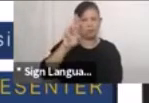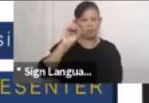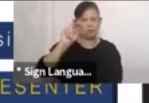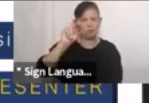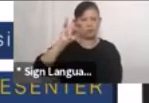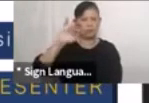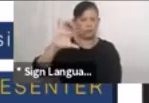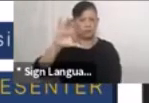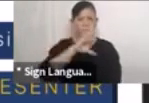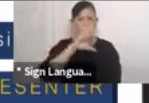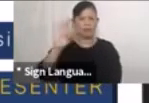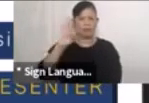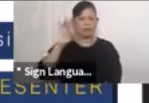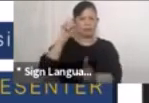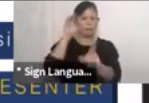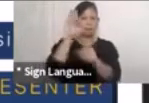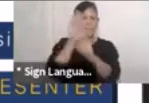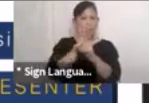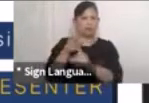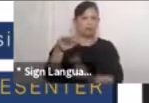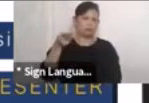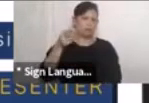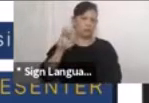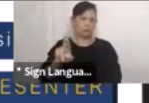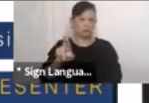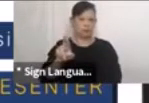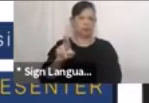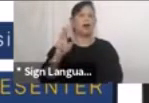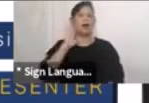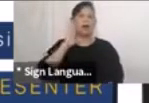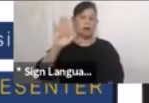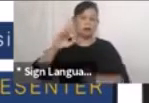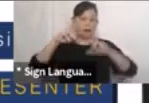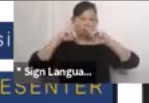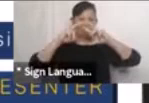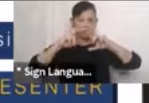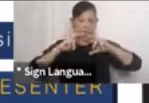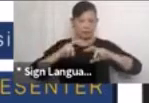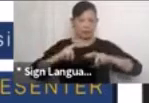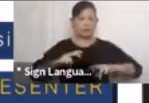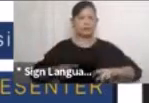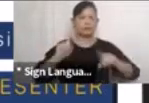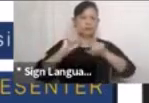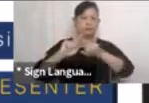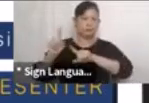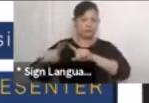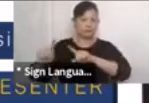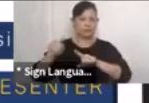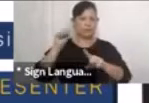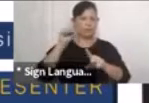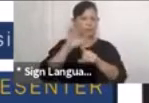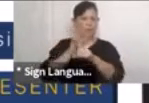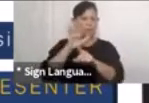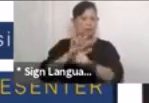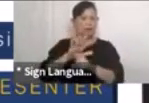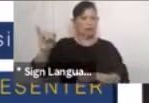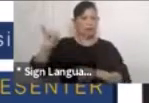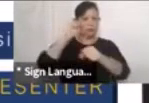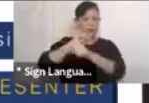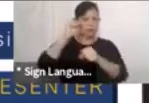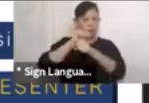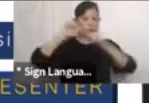impact on human rights has led her to explore different aspects of population. Her work is focusing on